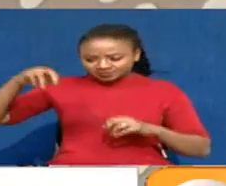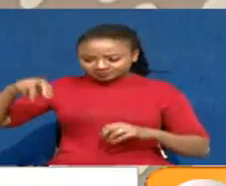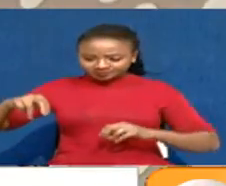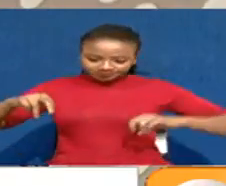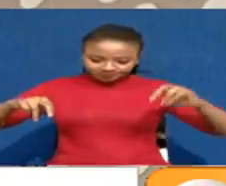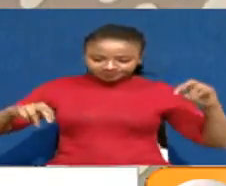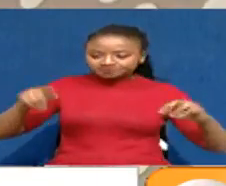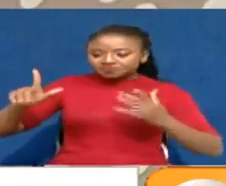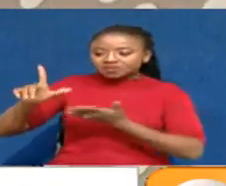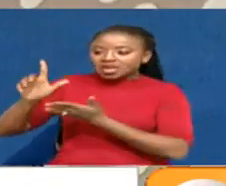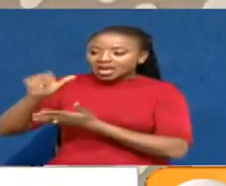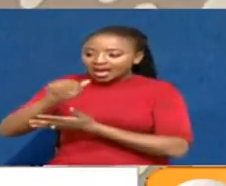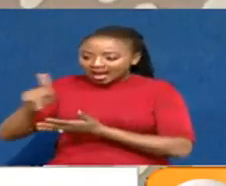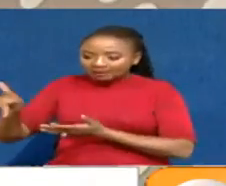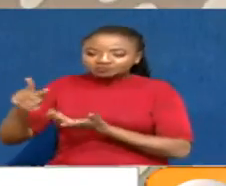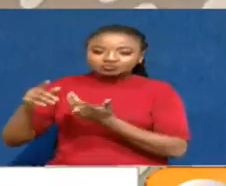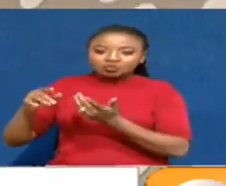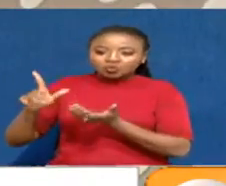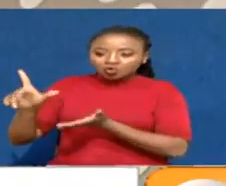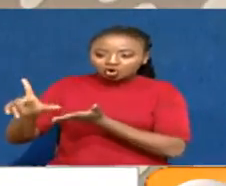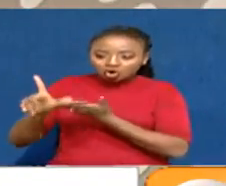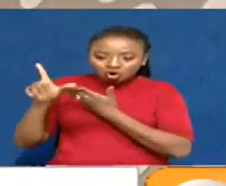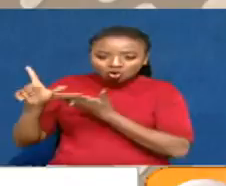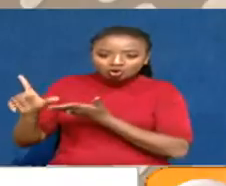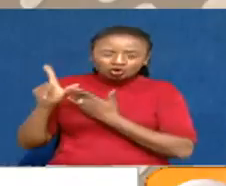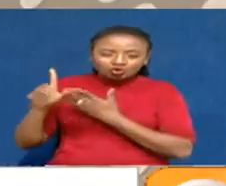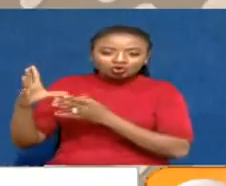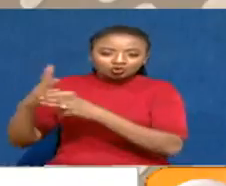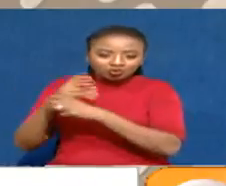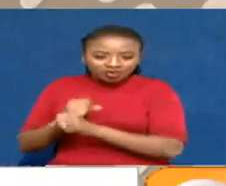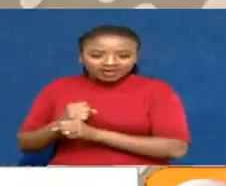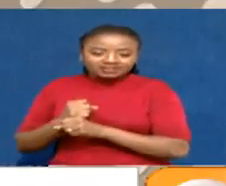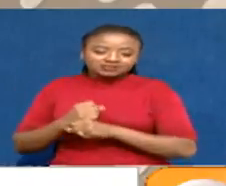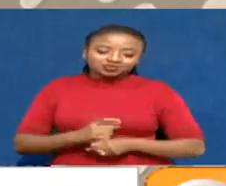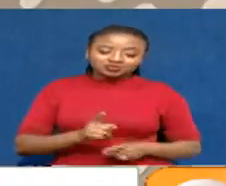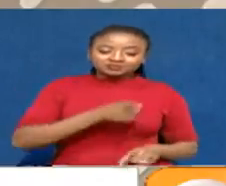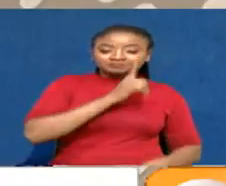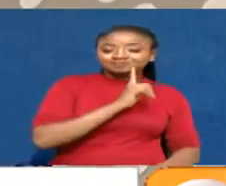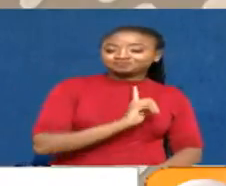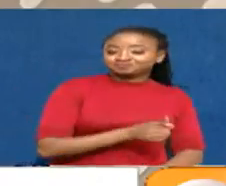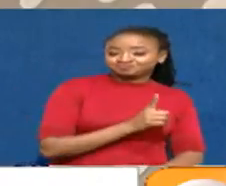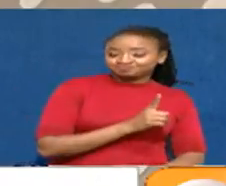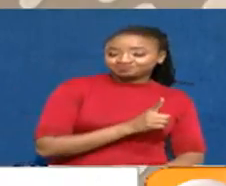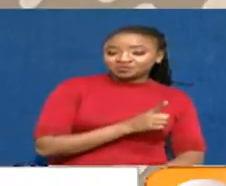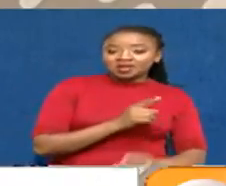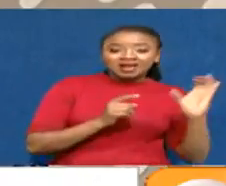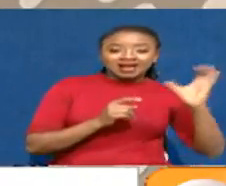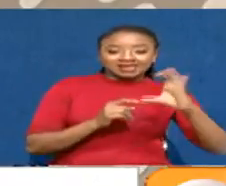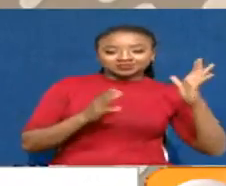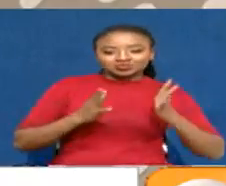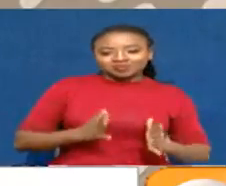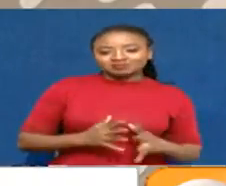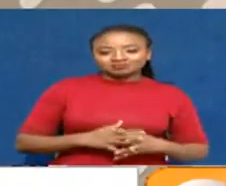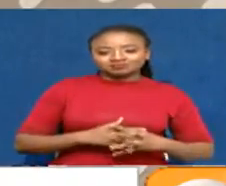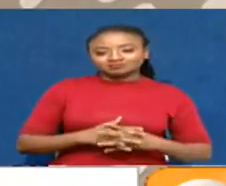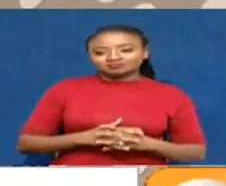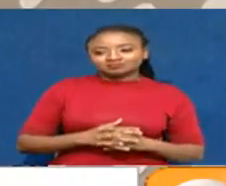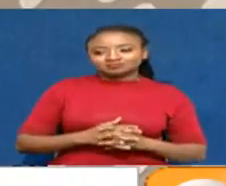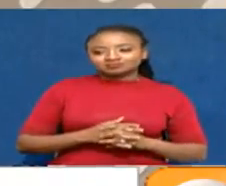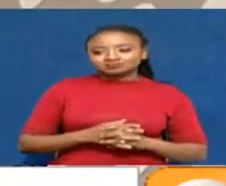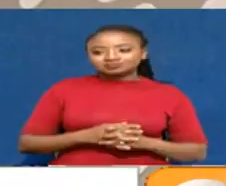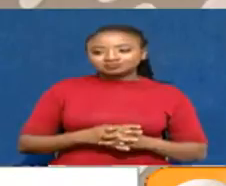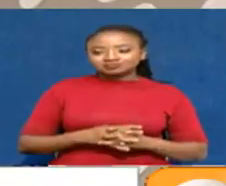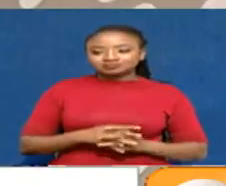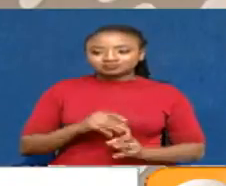them wants to serve one person. Yeah. That is the borrower, that is the customer. And since it is a